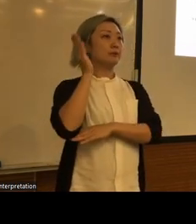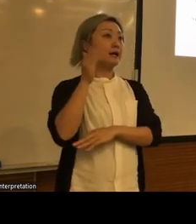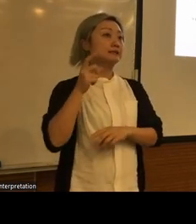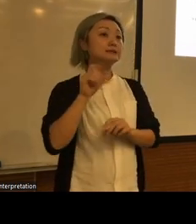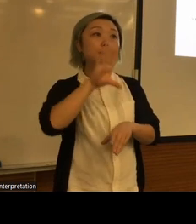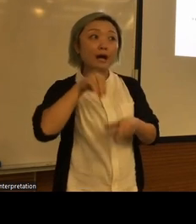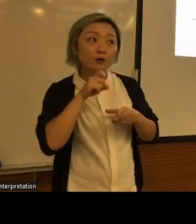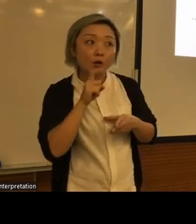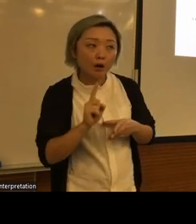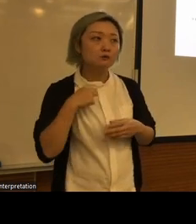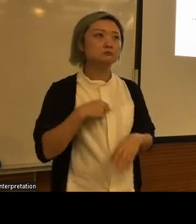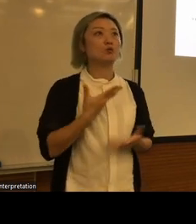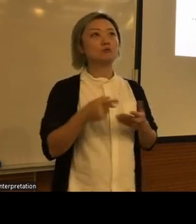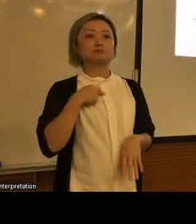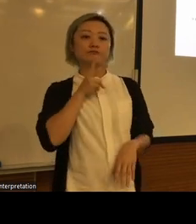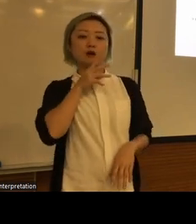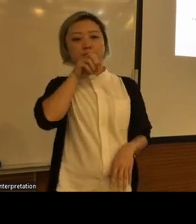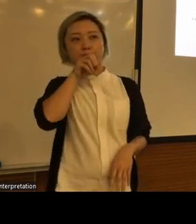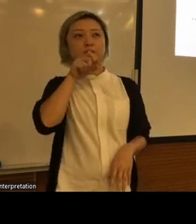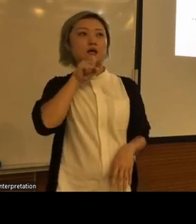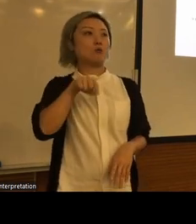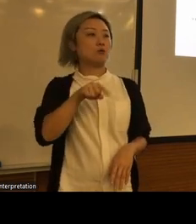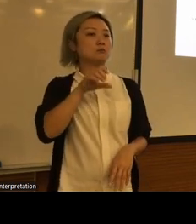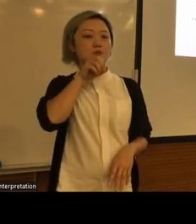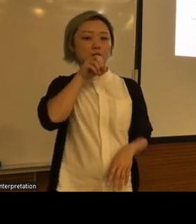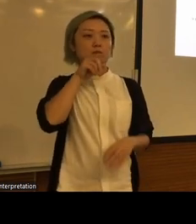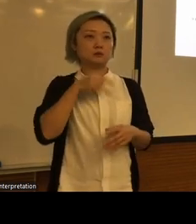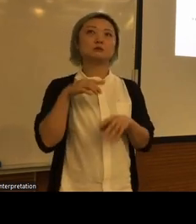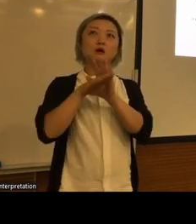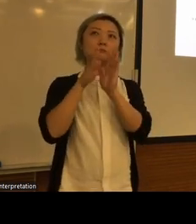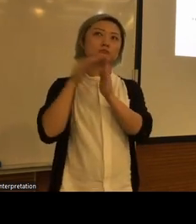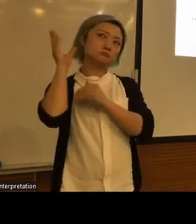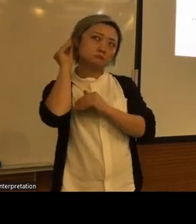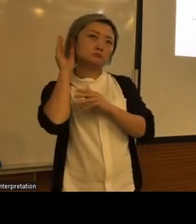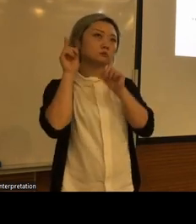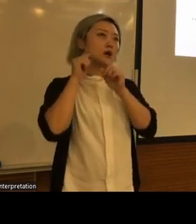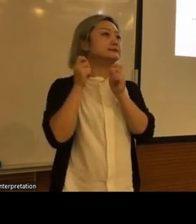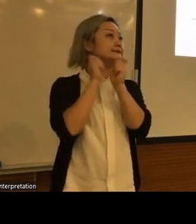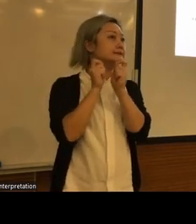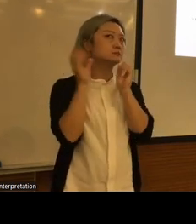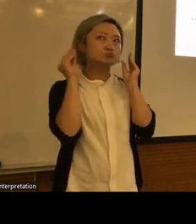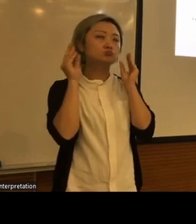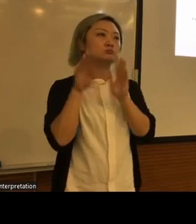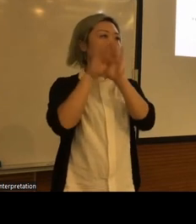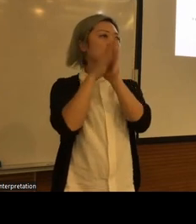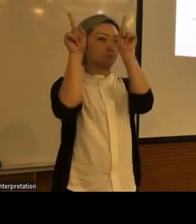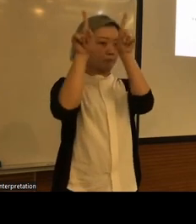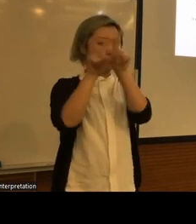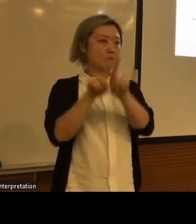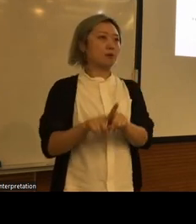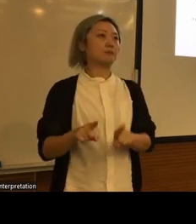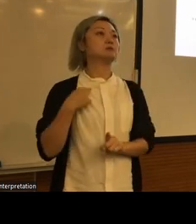required to provide very high accuracy in terms of information. And